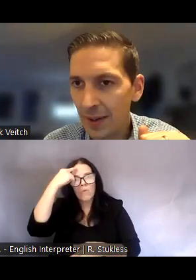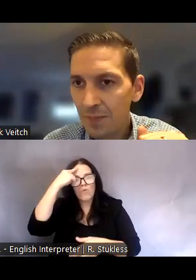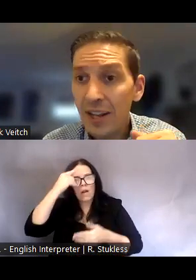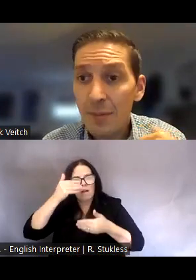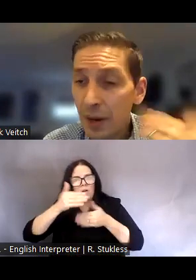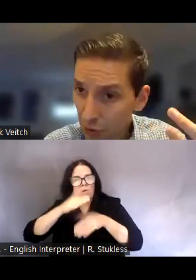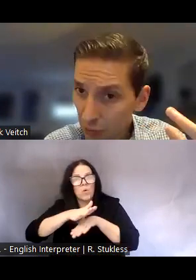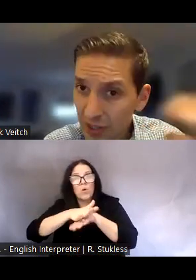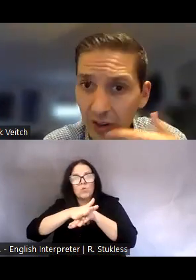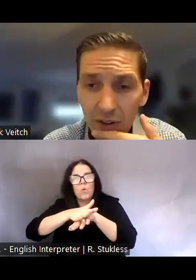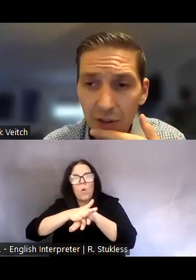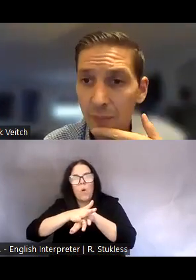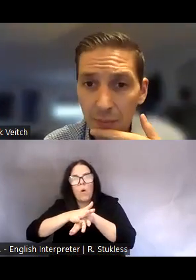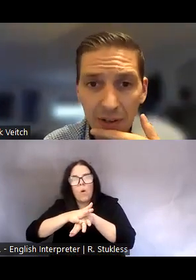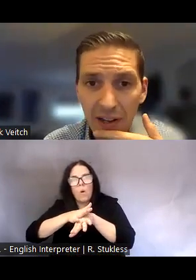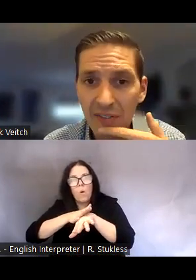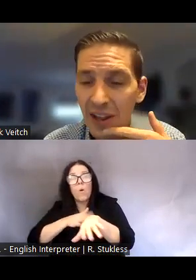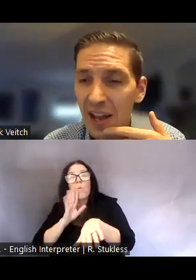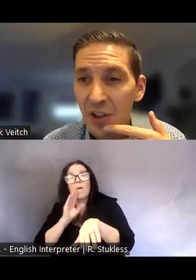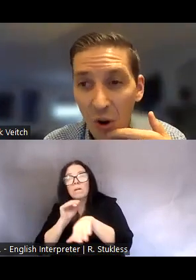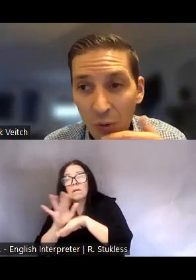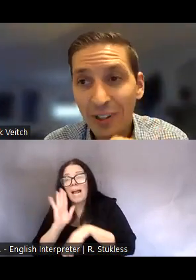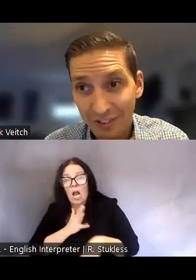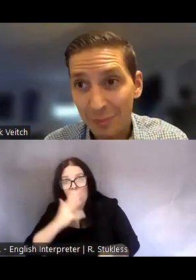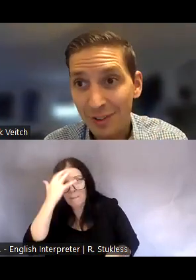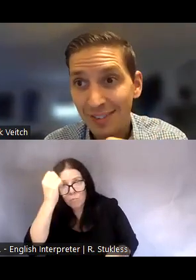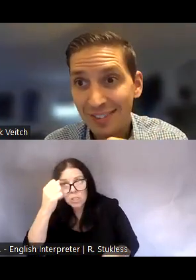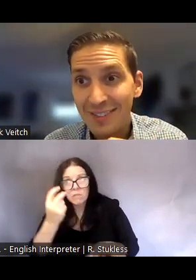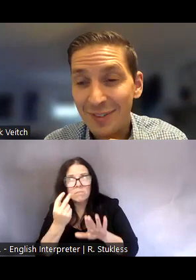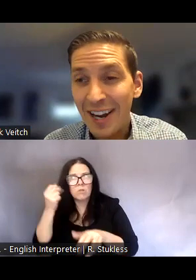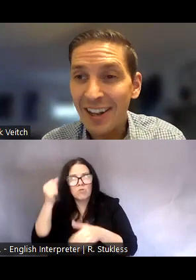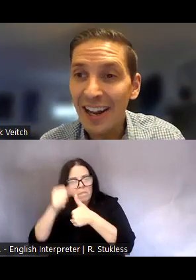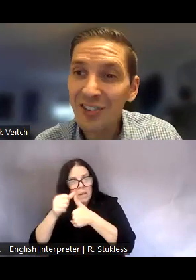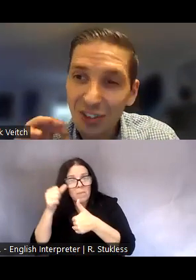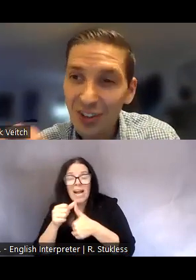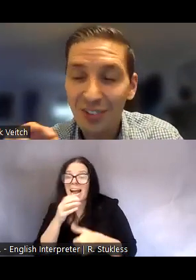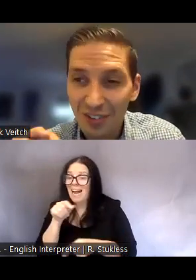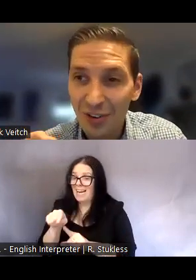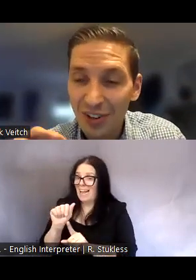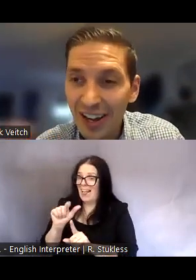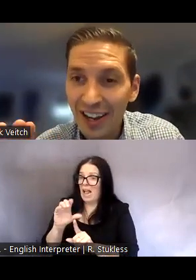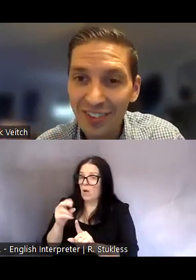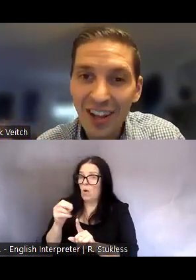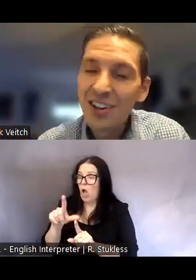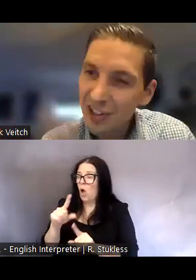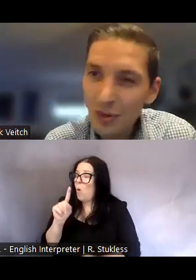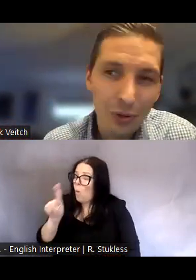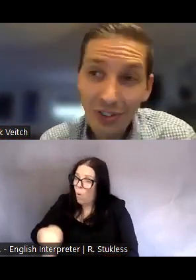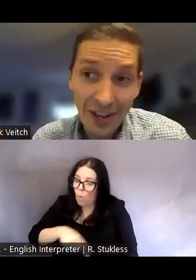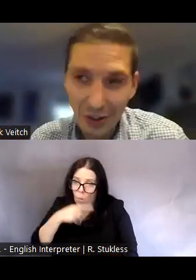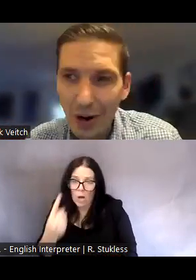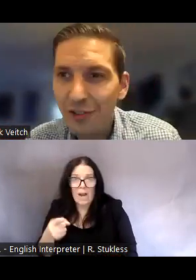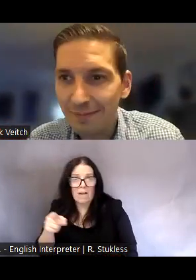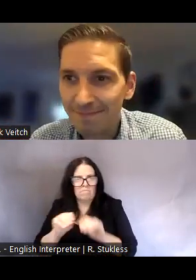dramatically. It impairs our recall and our memory. It's the only substance, in fact, that has clear sort of ties